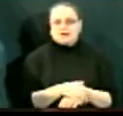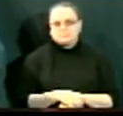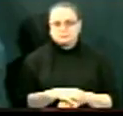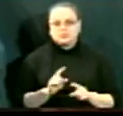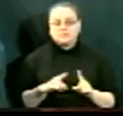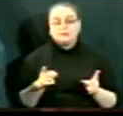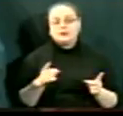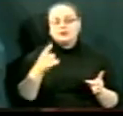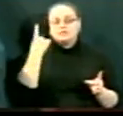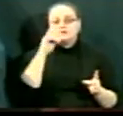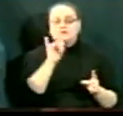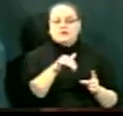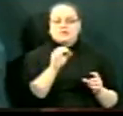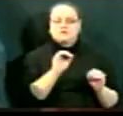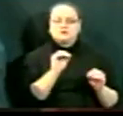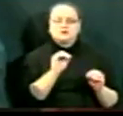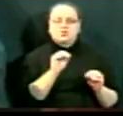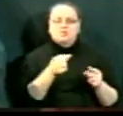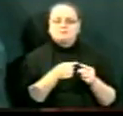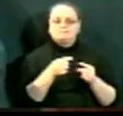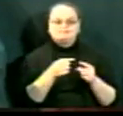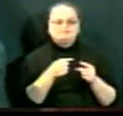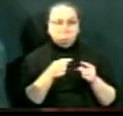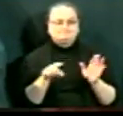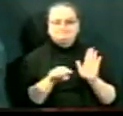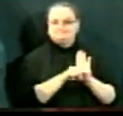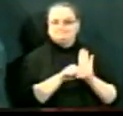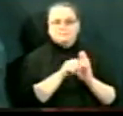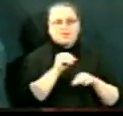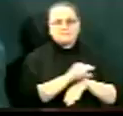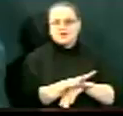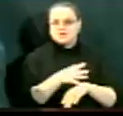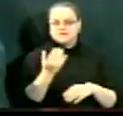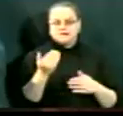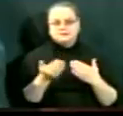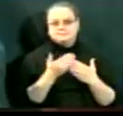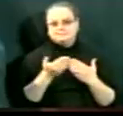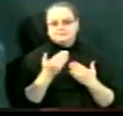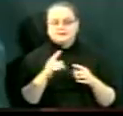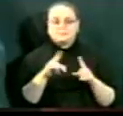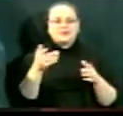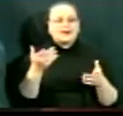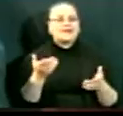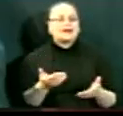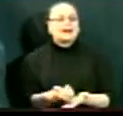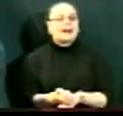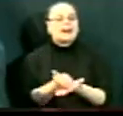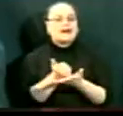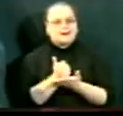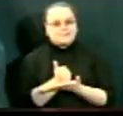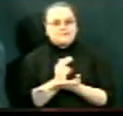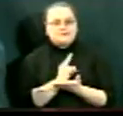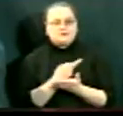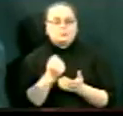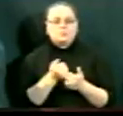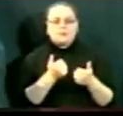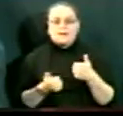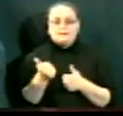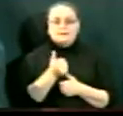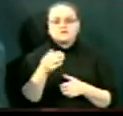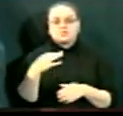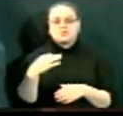in terms of that, there's no adverse effects in easing this, but it does help us with our administrative